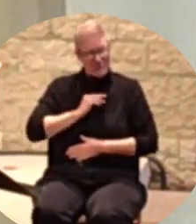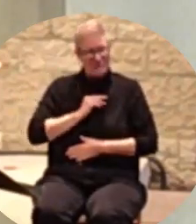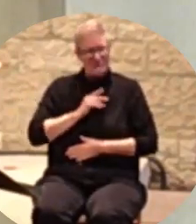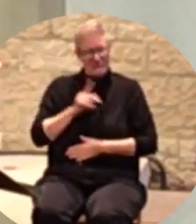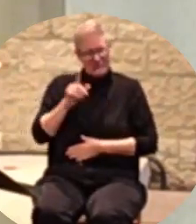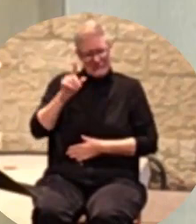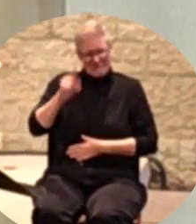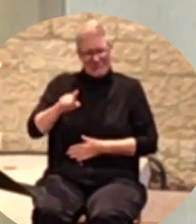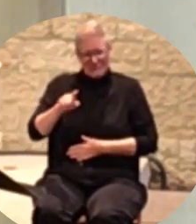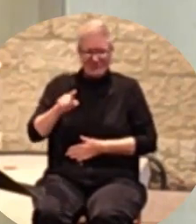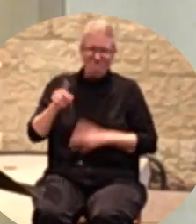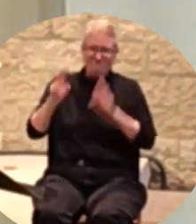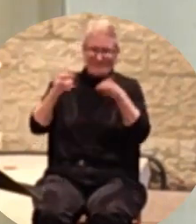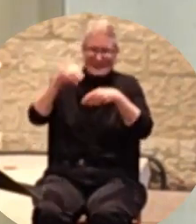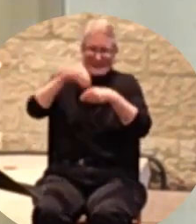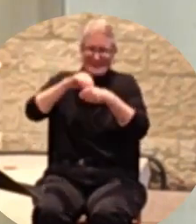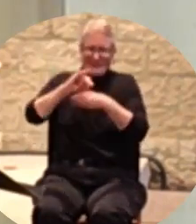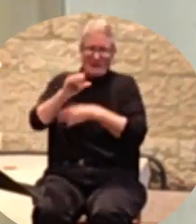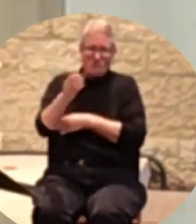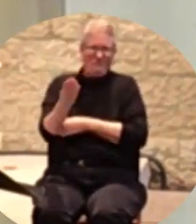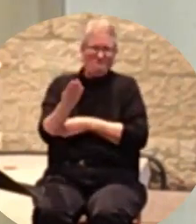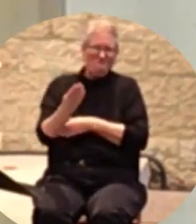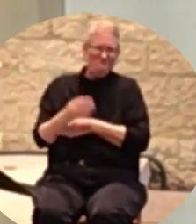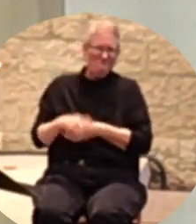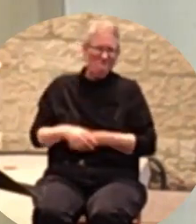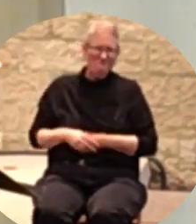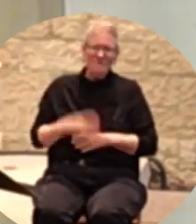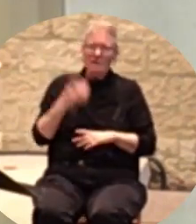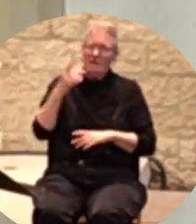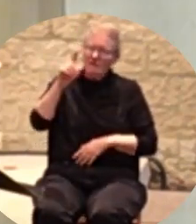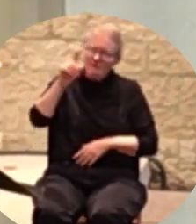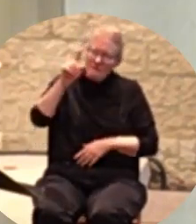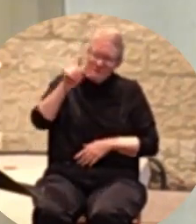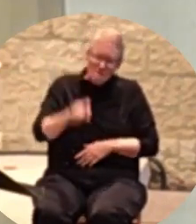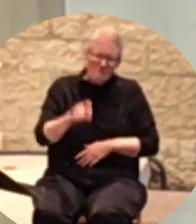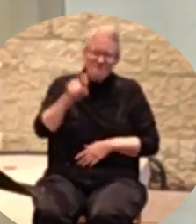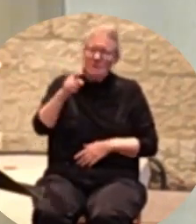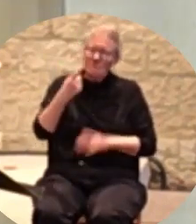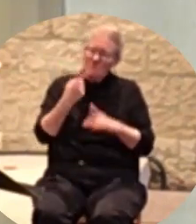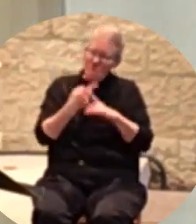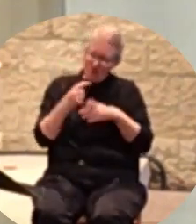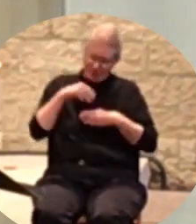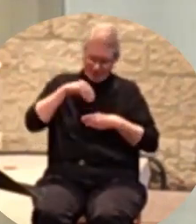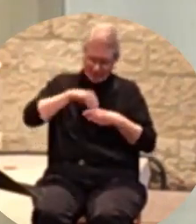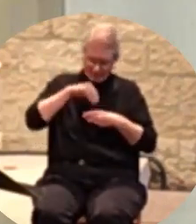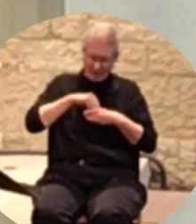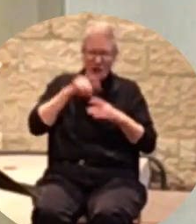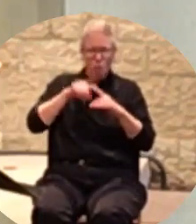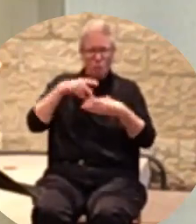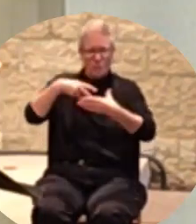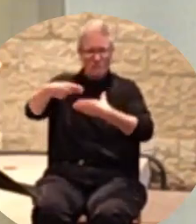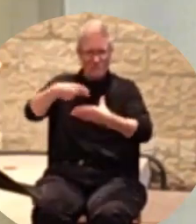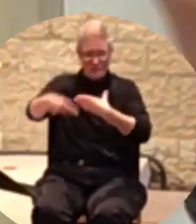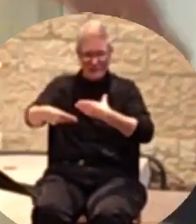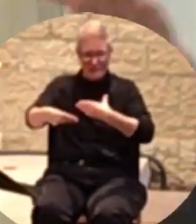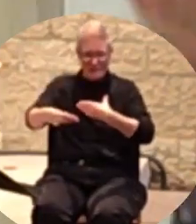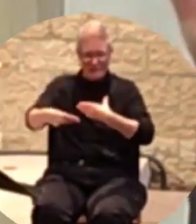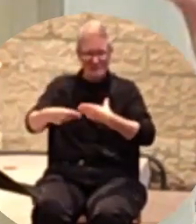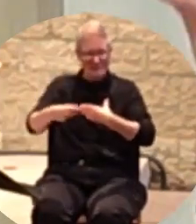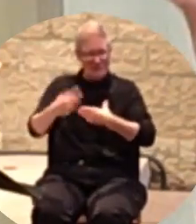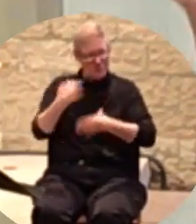an inside job. It has to be coming from the inside to the outside. That's what we teach. As within,